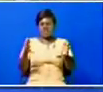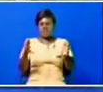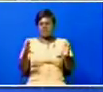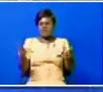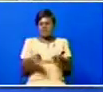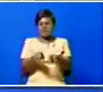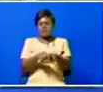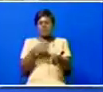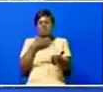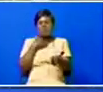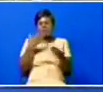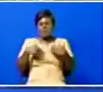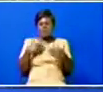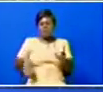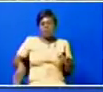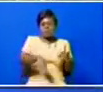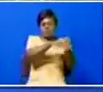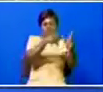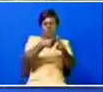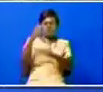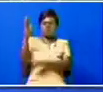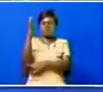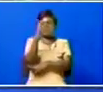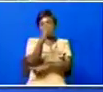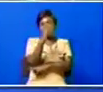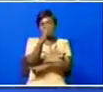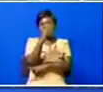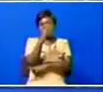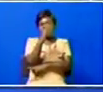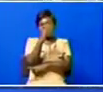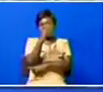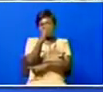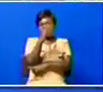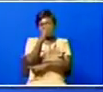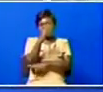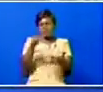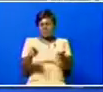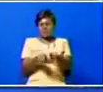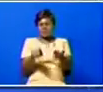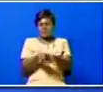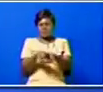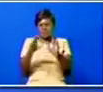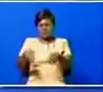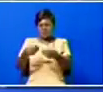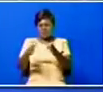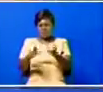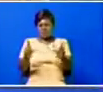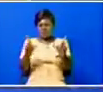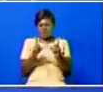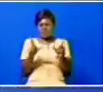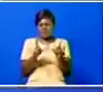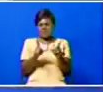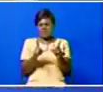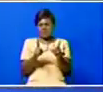wants squatters removed from forests, the phasing out of the shamba system, and the streamlining of the issuance of timber licenses.